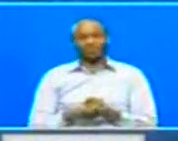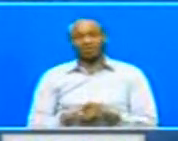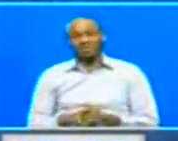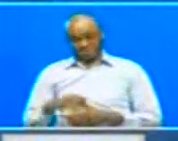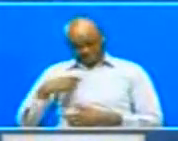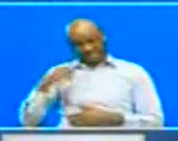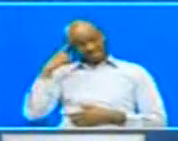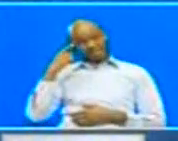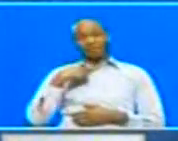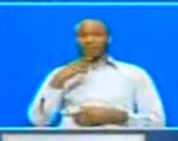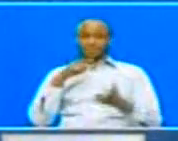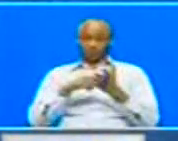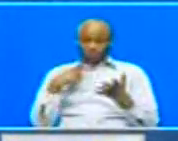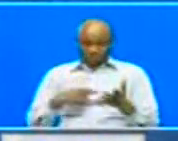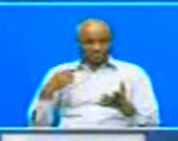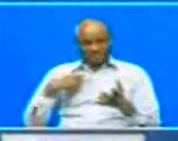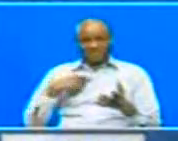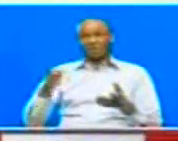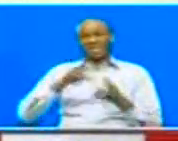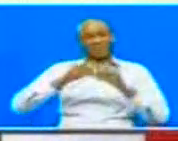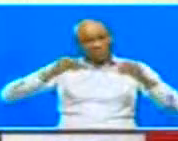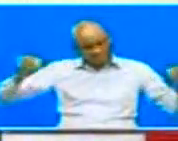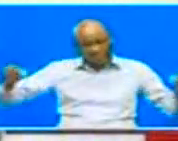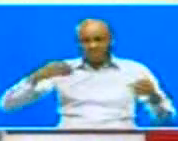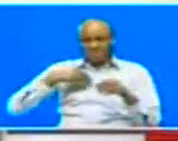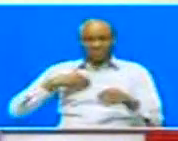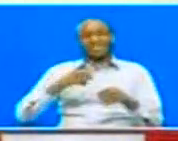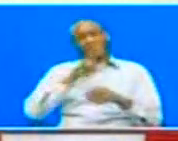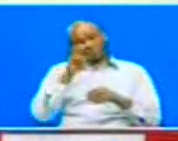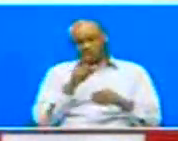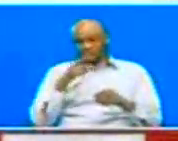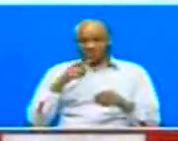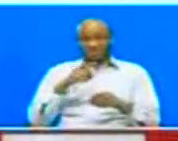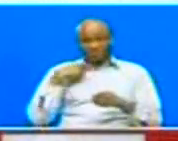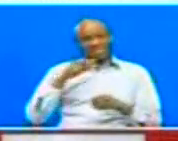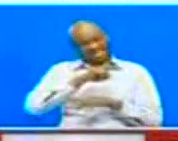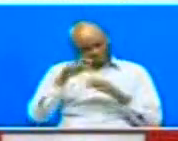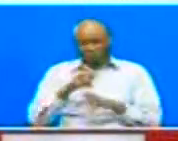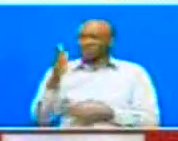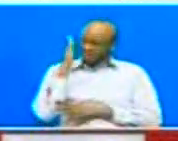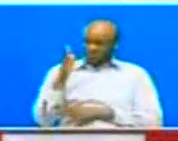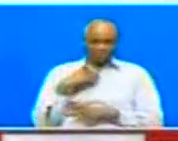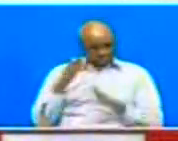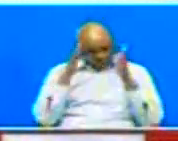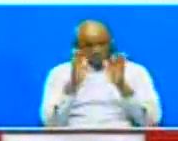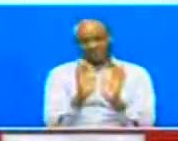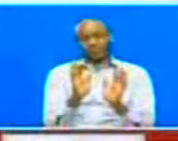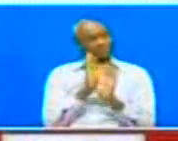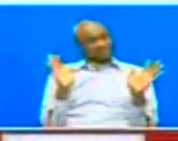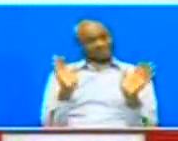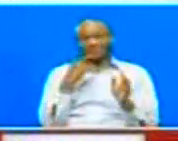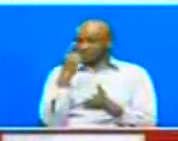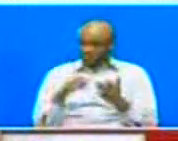I think my point is this, and please, I'm not overstretching this, I'm not going out of the question. I think we're discussing national security, Mushimo. All I'm saying is